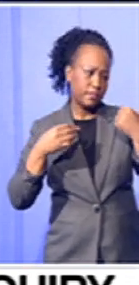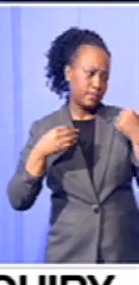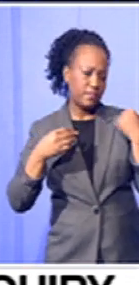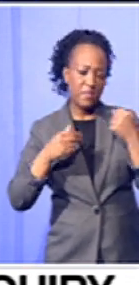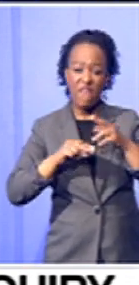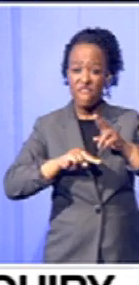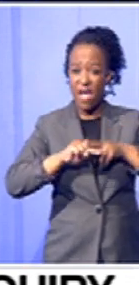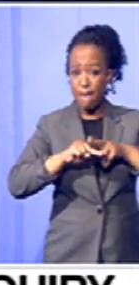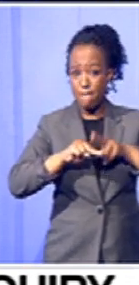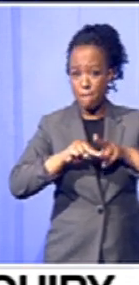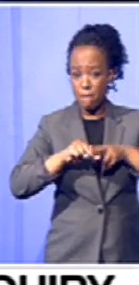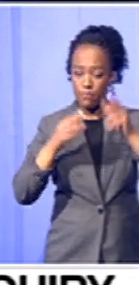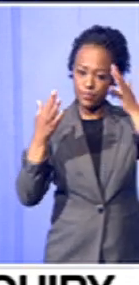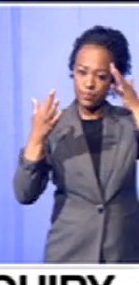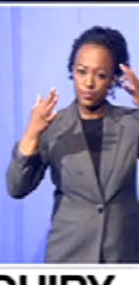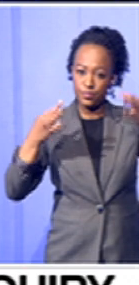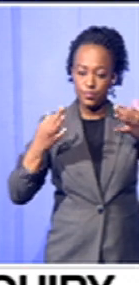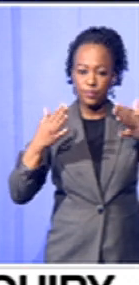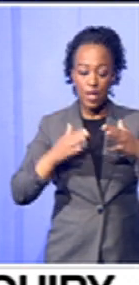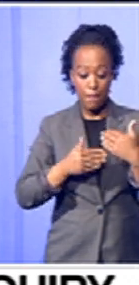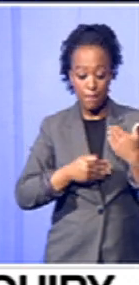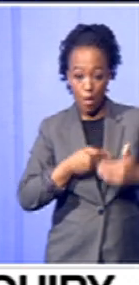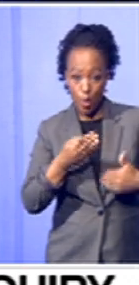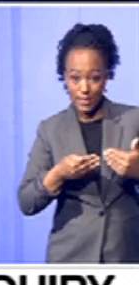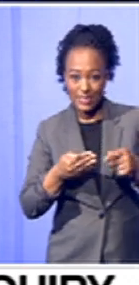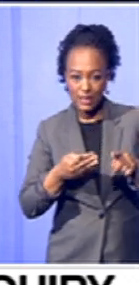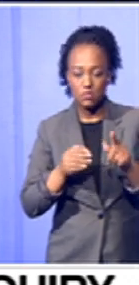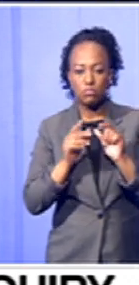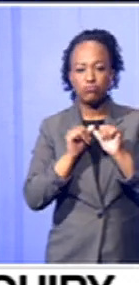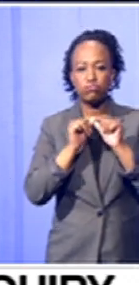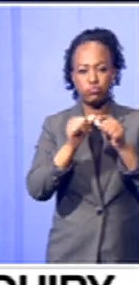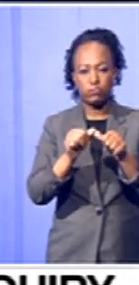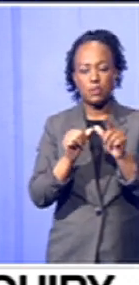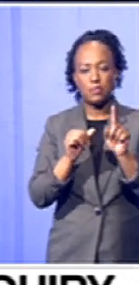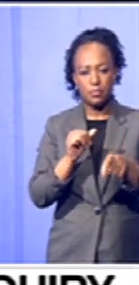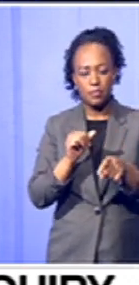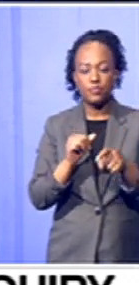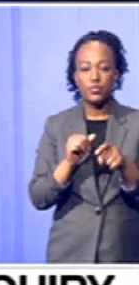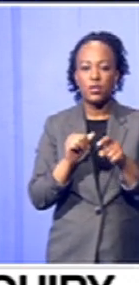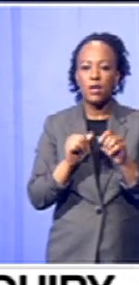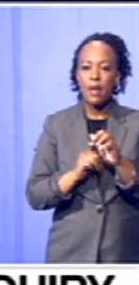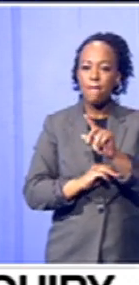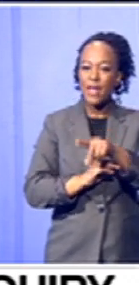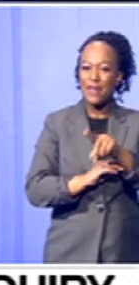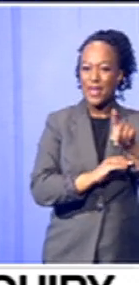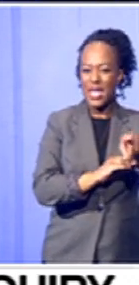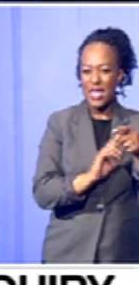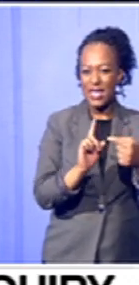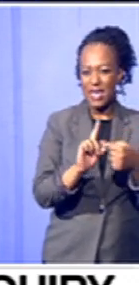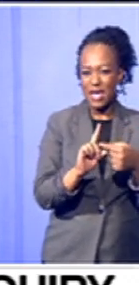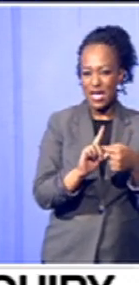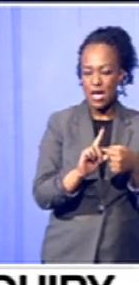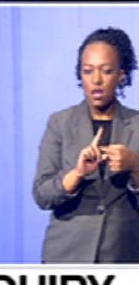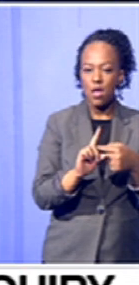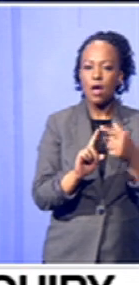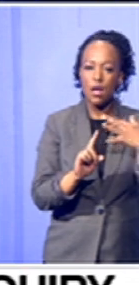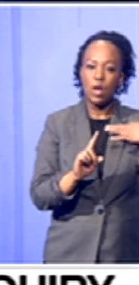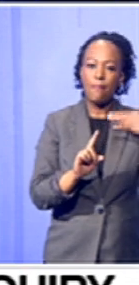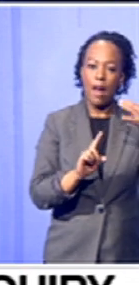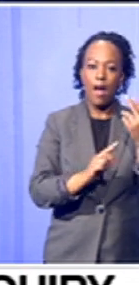February that the process has to go ahead, the public protector then applied again to